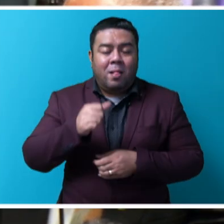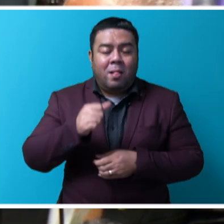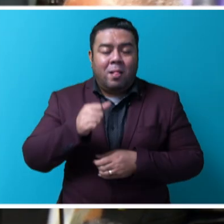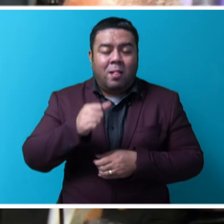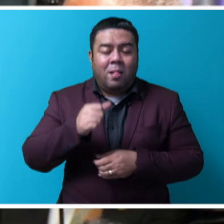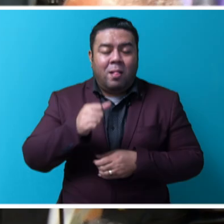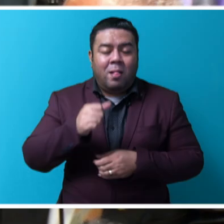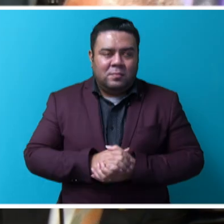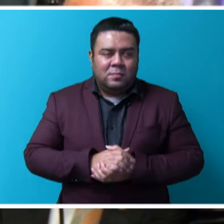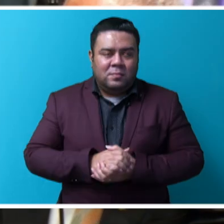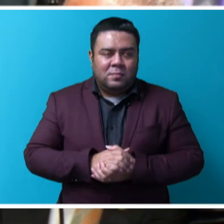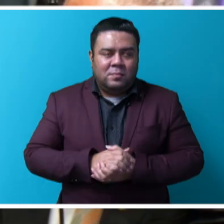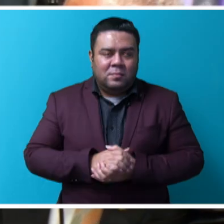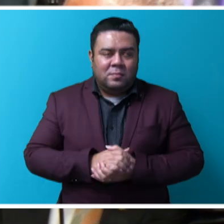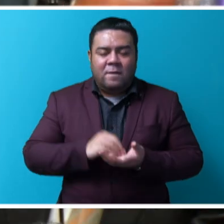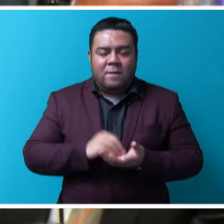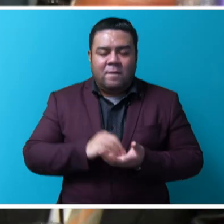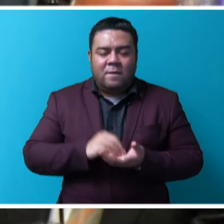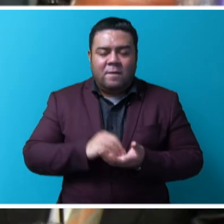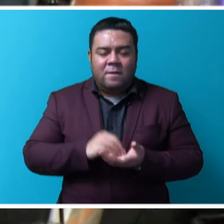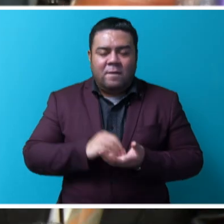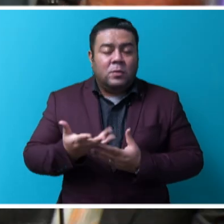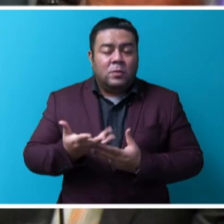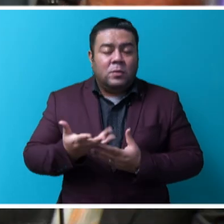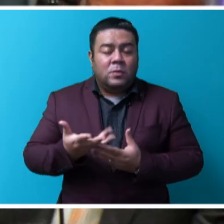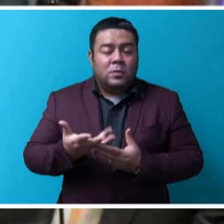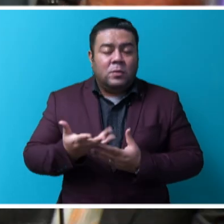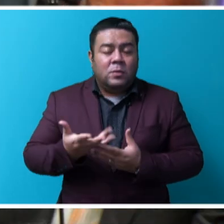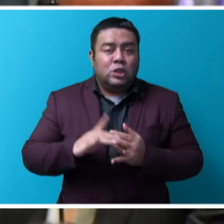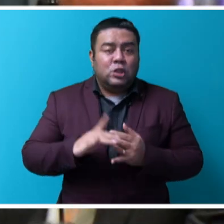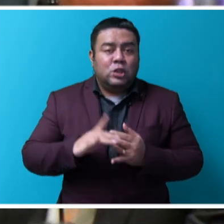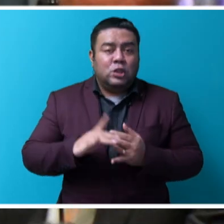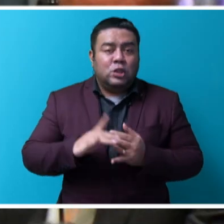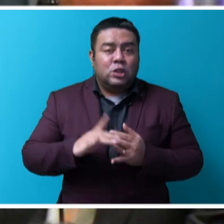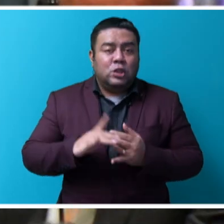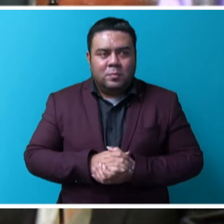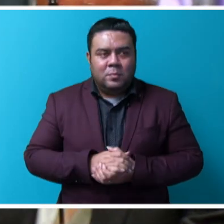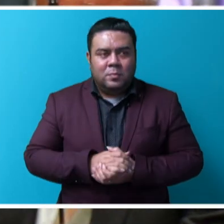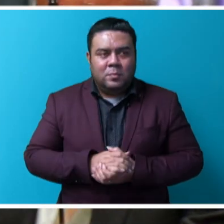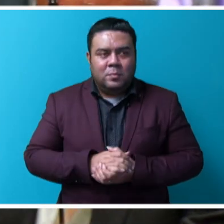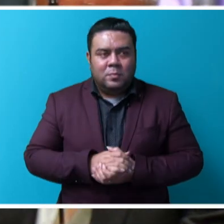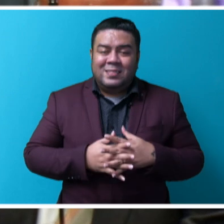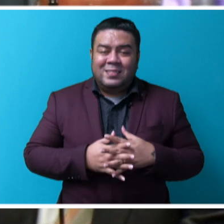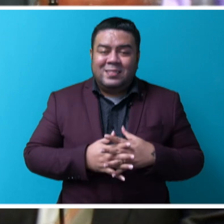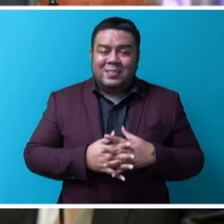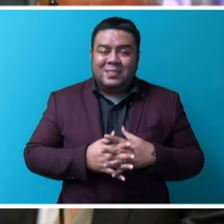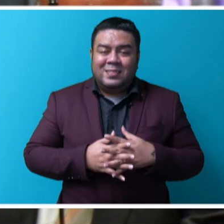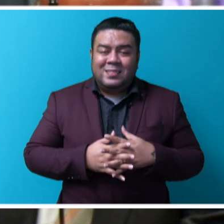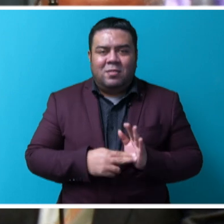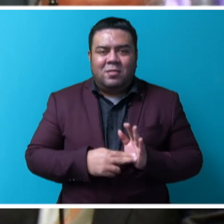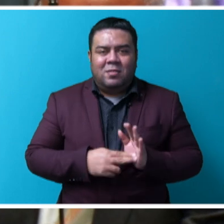the operational increments. Program 1 includes safeties under General Administration and the Department of Environment